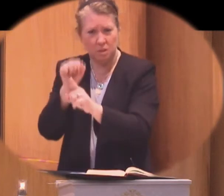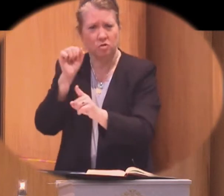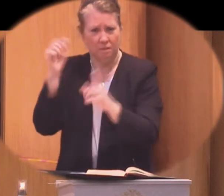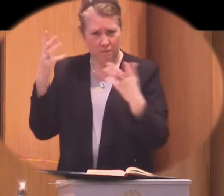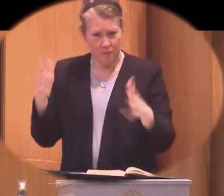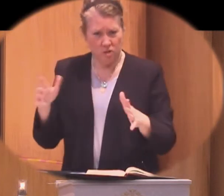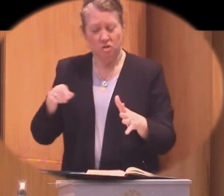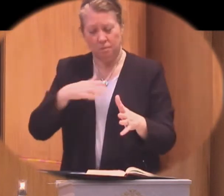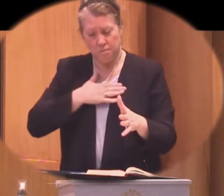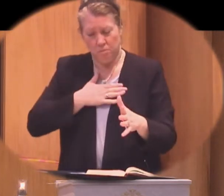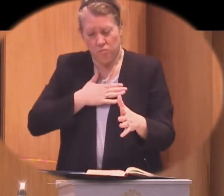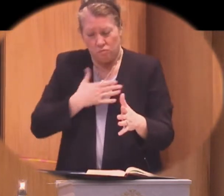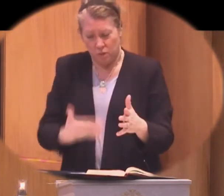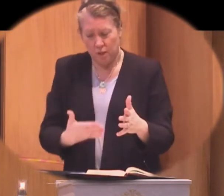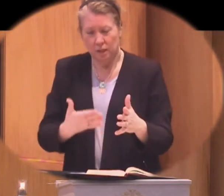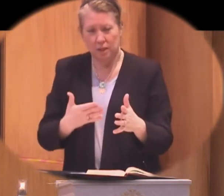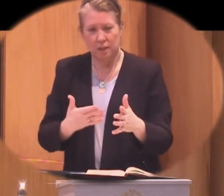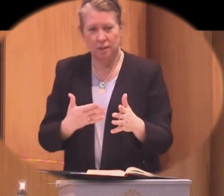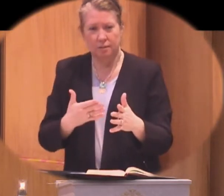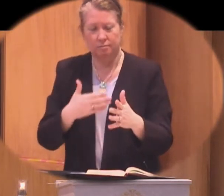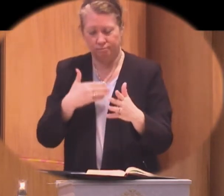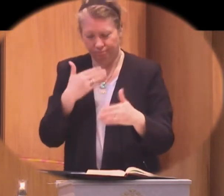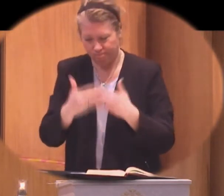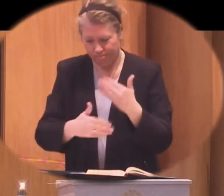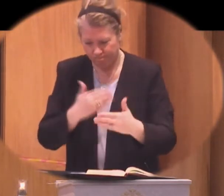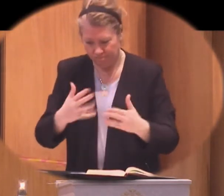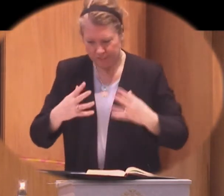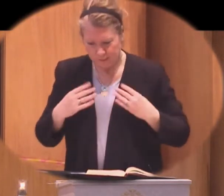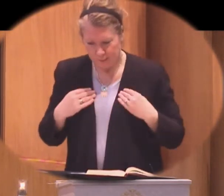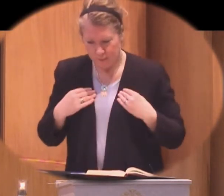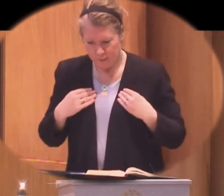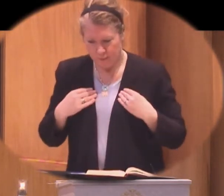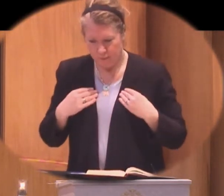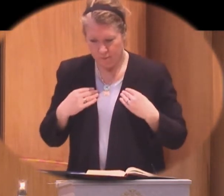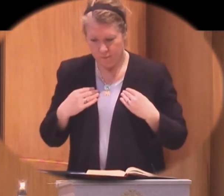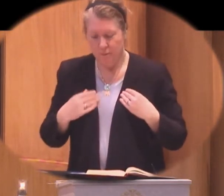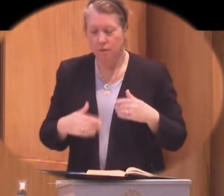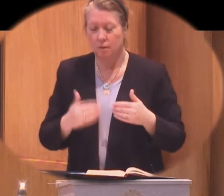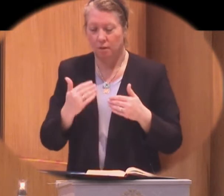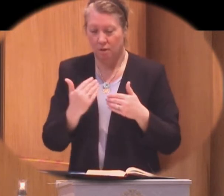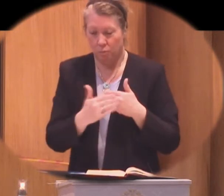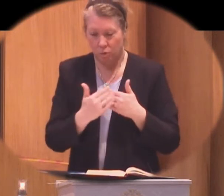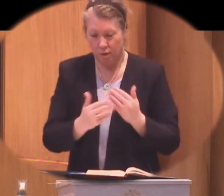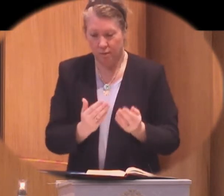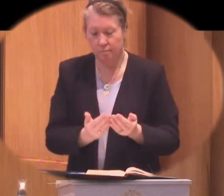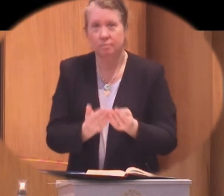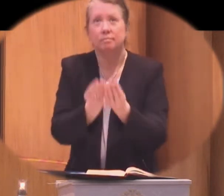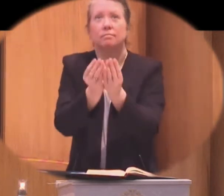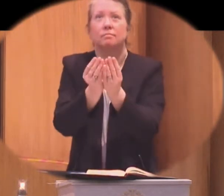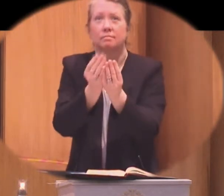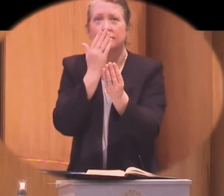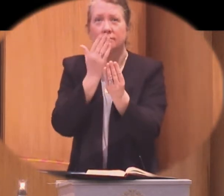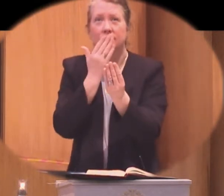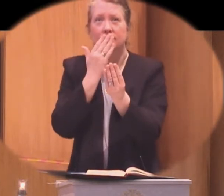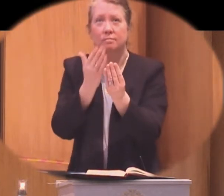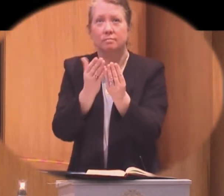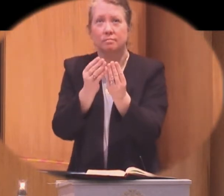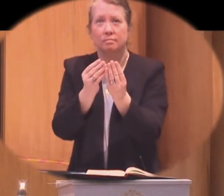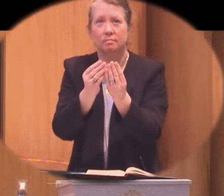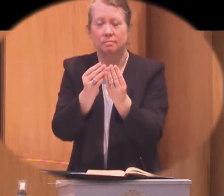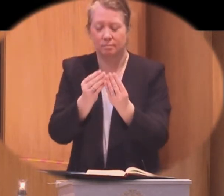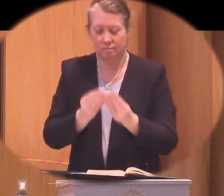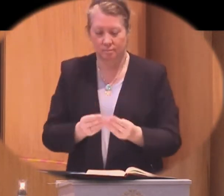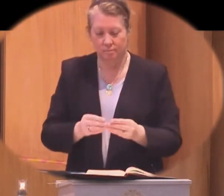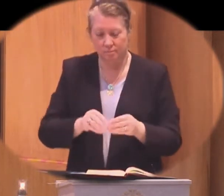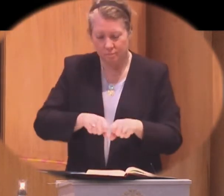entered willingly into his passion, he took bread and, giving thanks, broke it and gave it to his